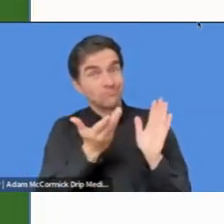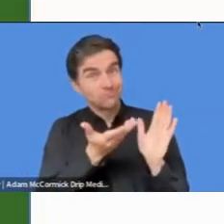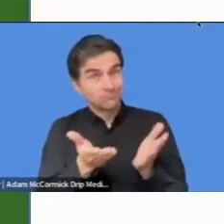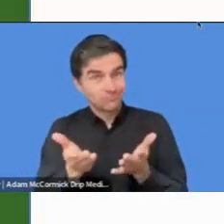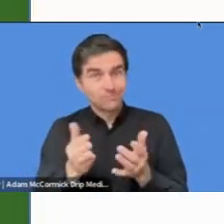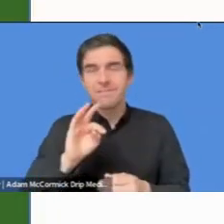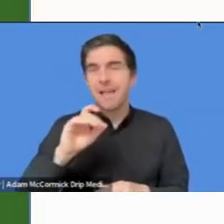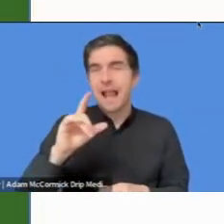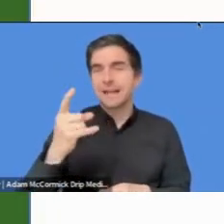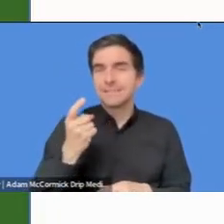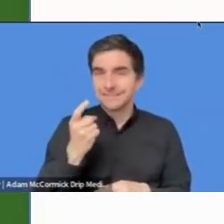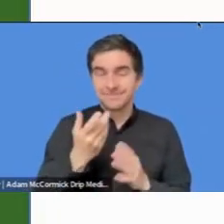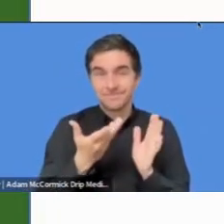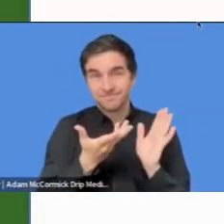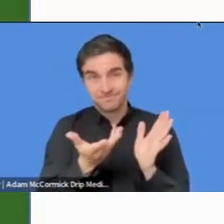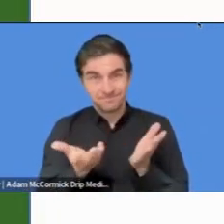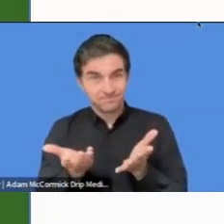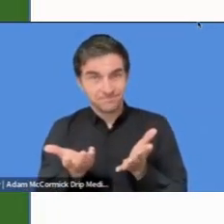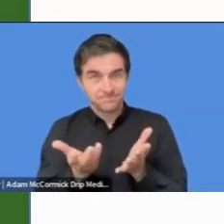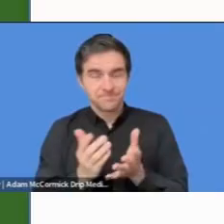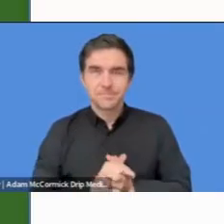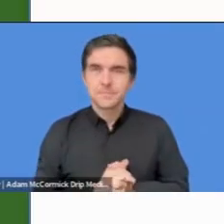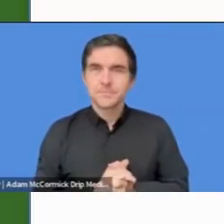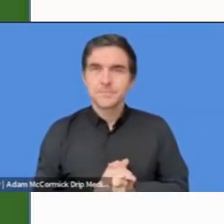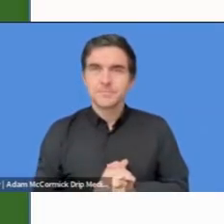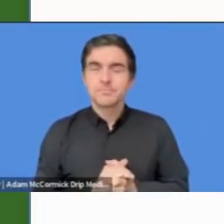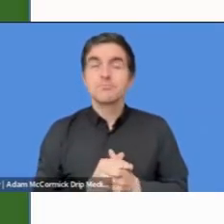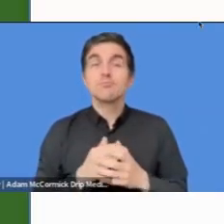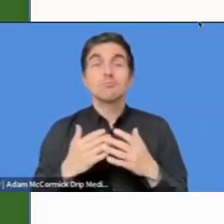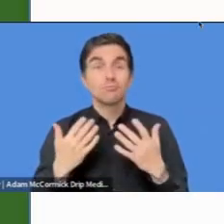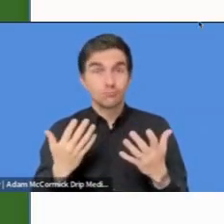Thank you, Dad, for that